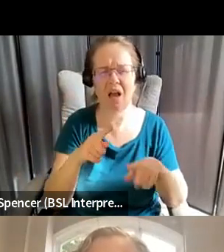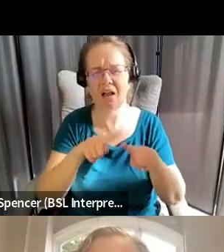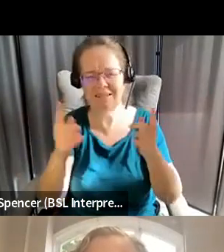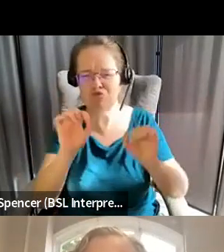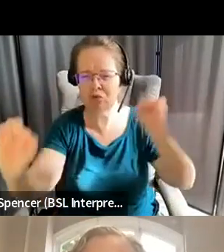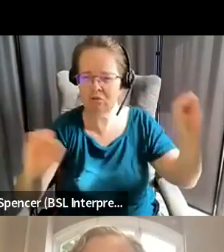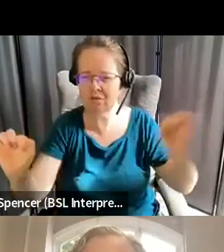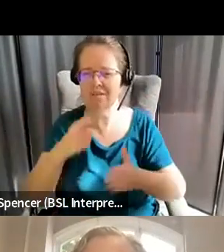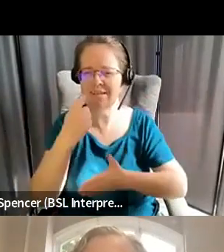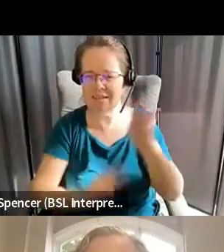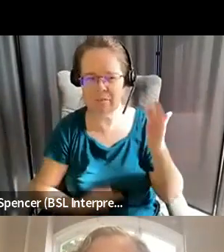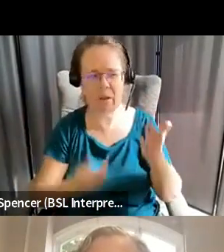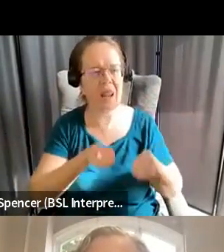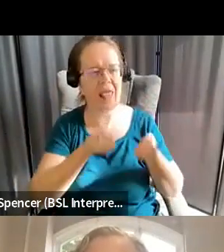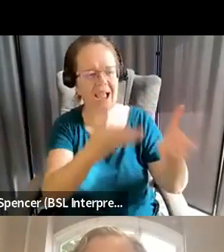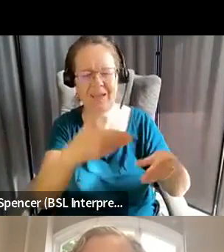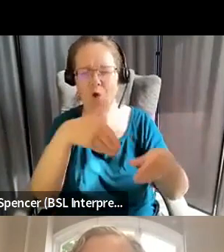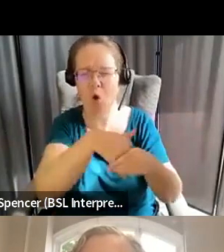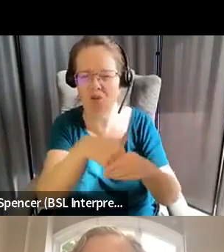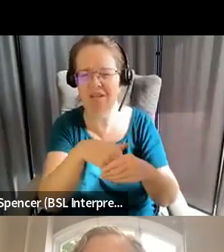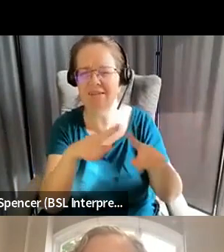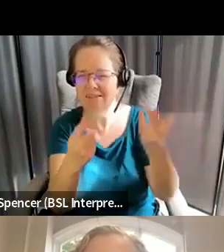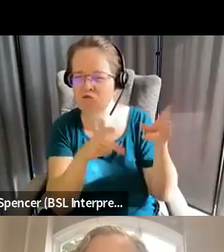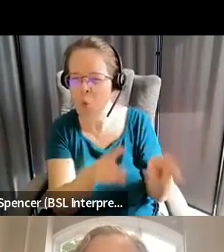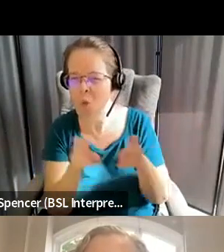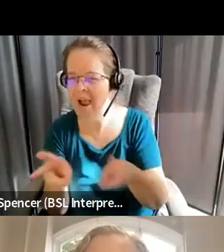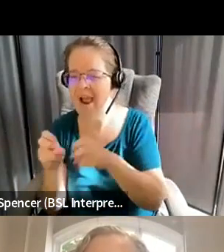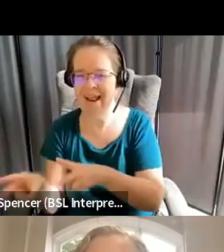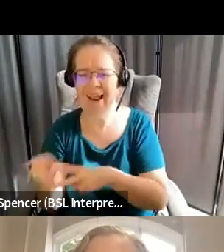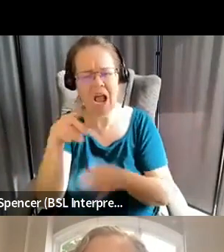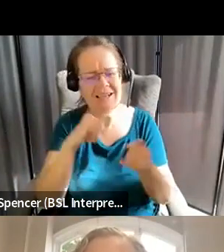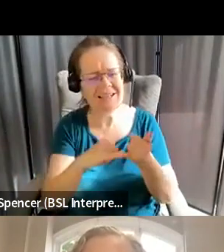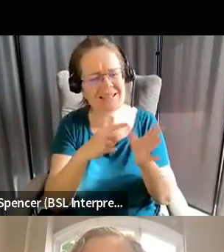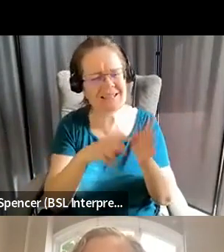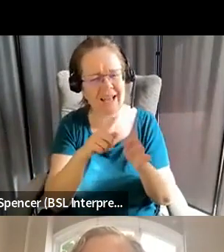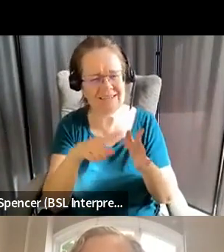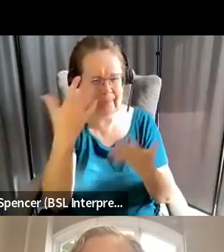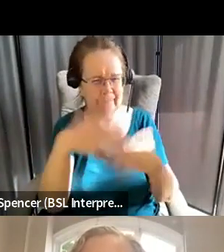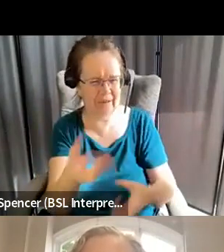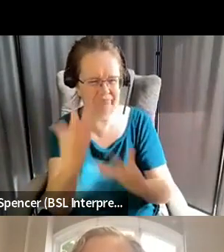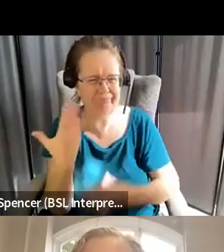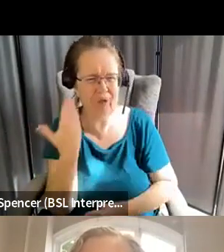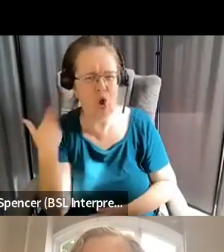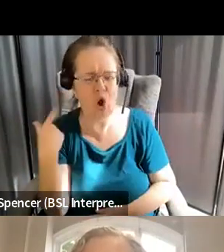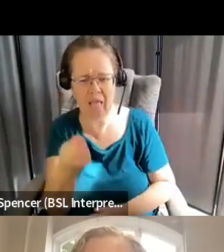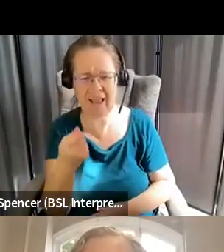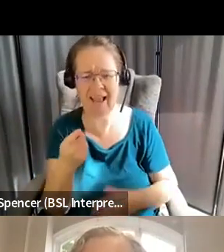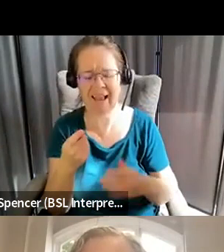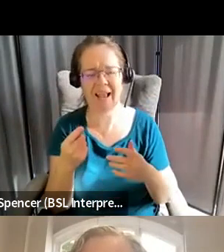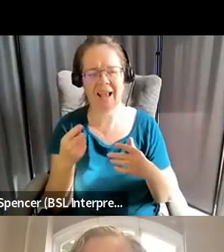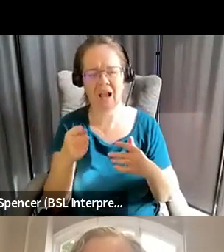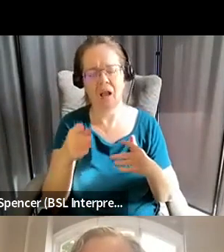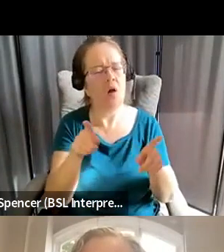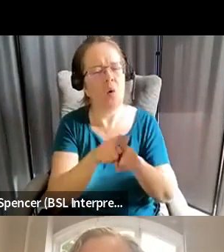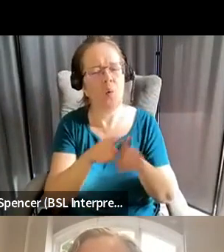disability and giving content to people in different ways, I think Sandi, you kind of touched on this with having like an ongoing panel with people, but you